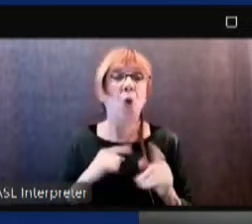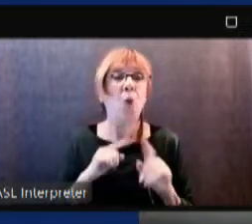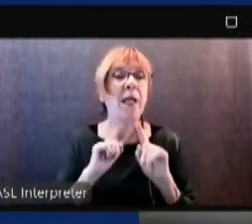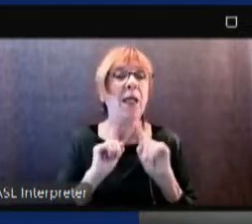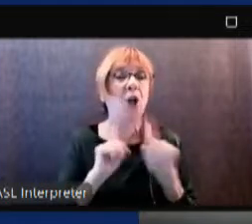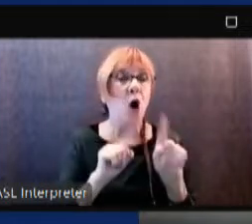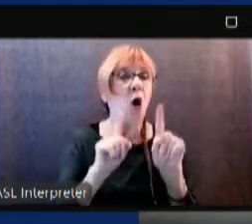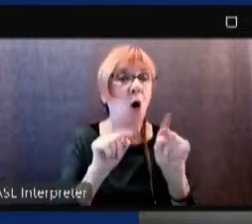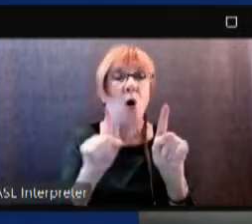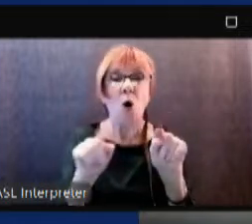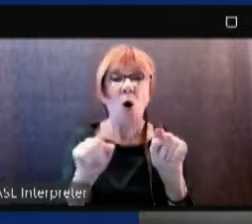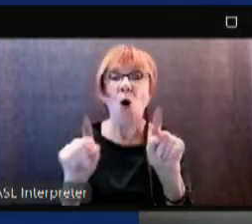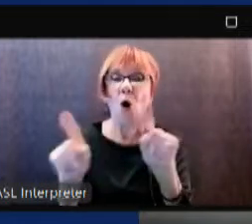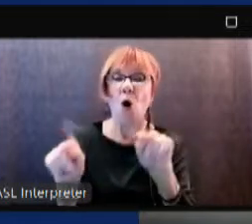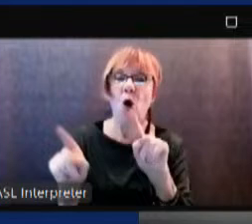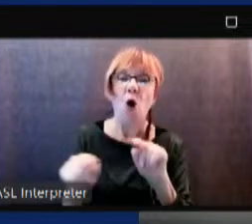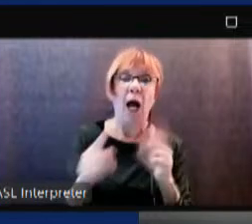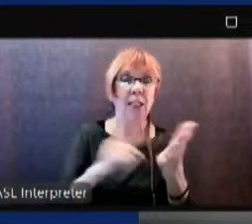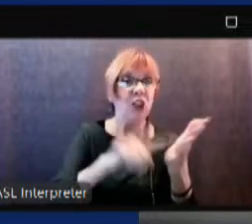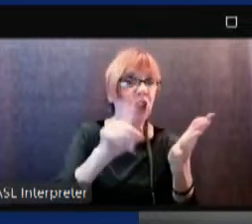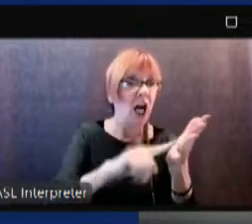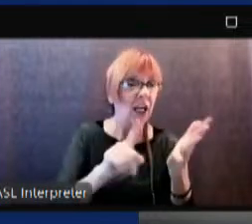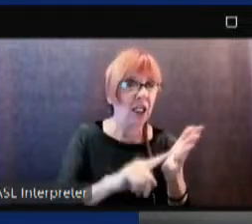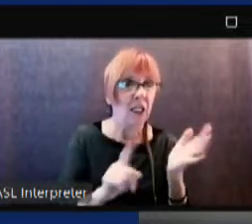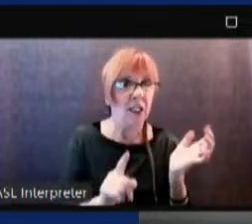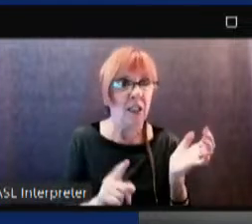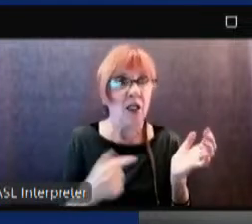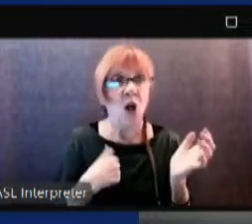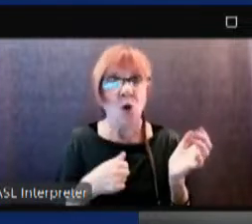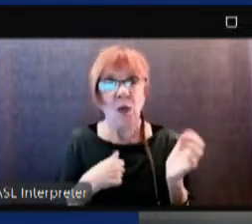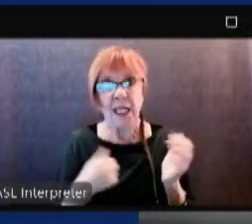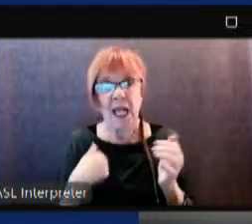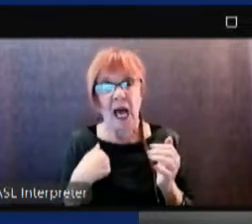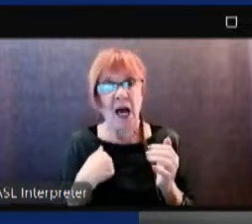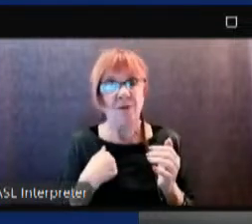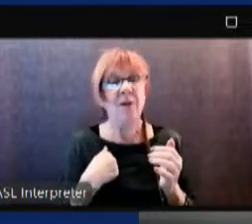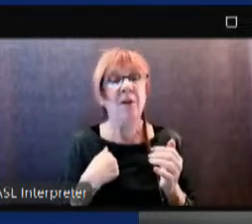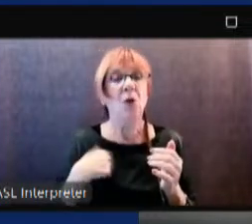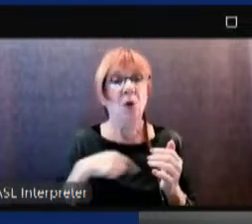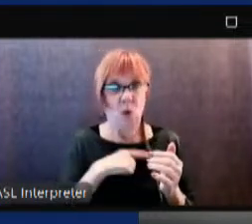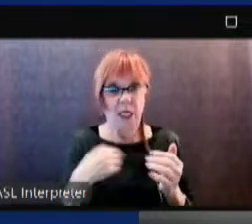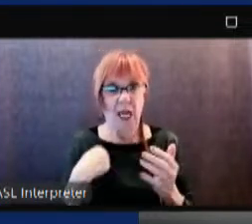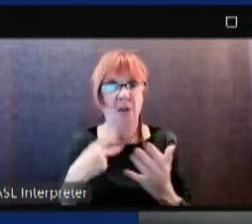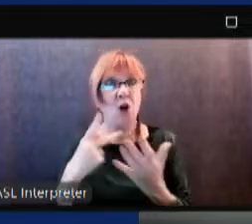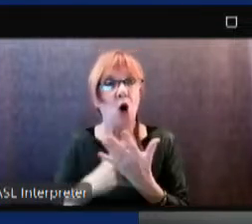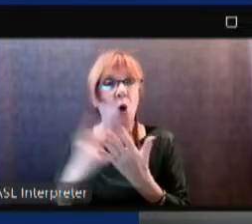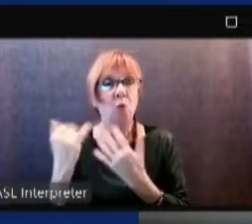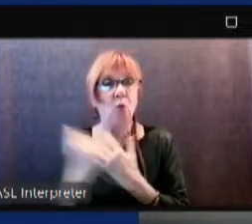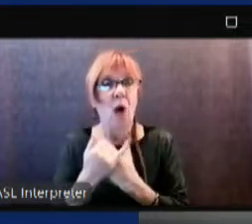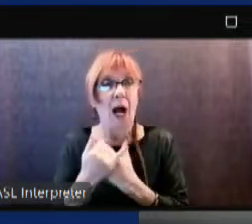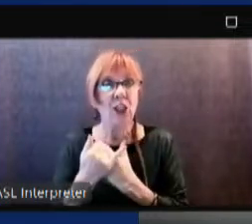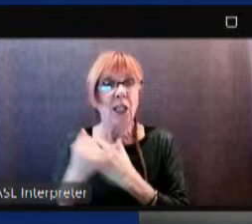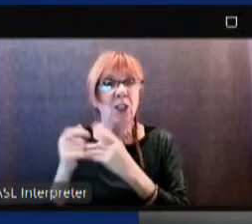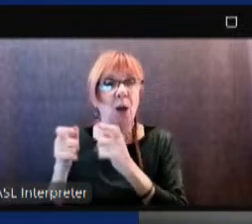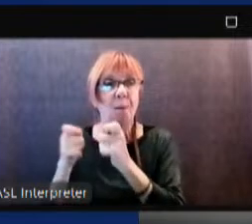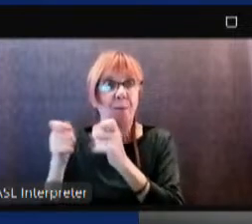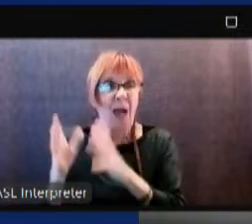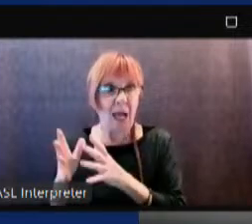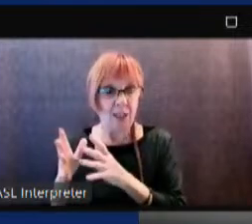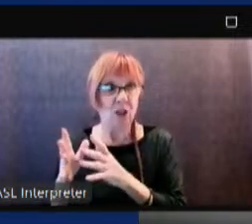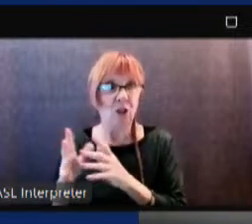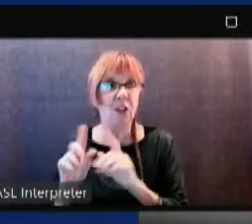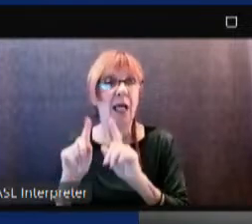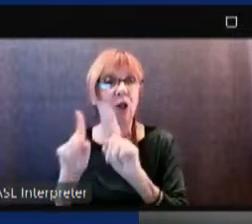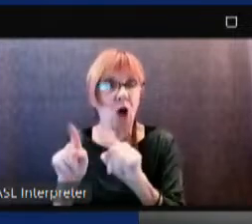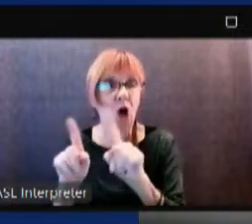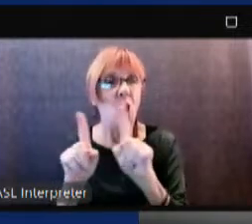there. We have assigned project managers in each of the Eaton and the Palisades area, and that's part of their duties, is to make sure